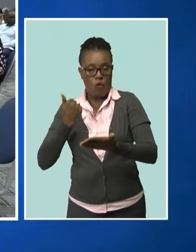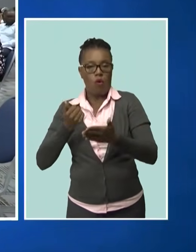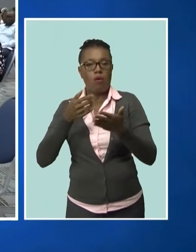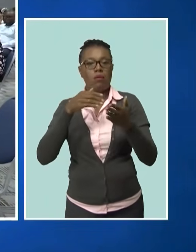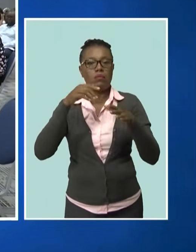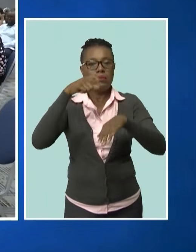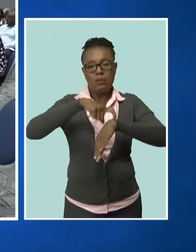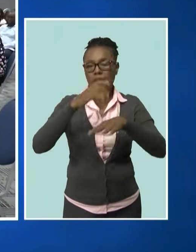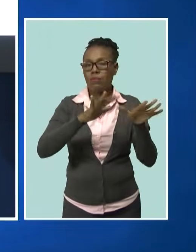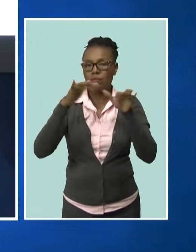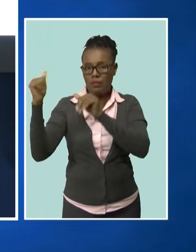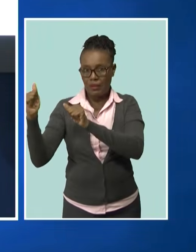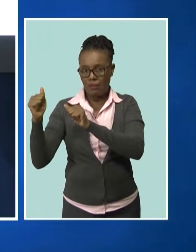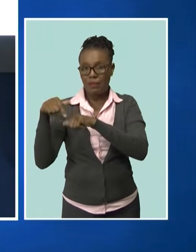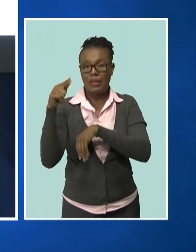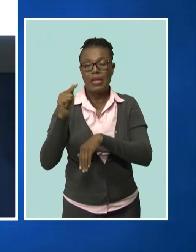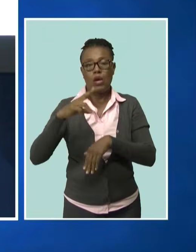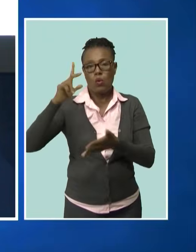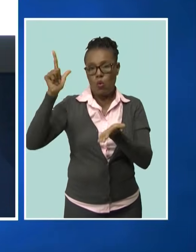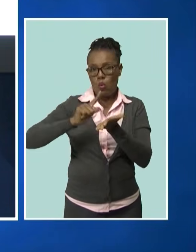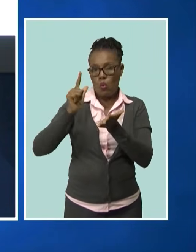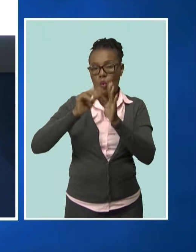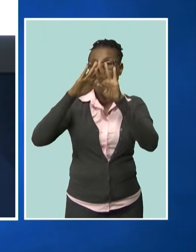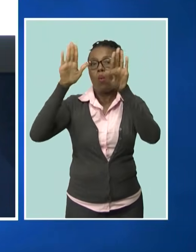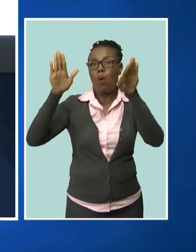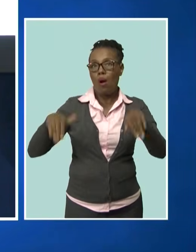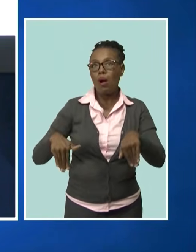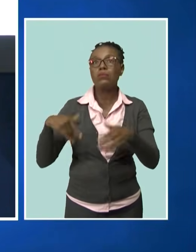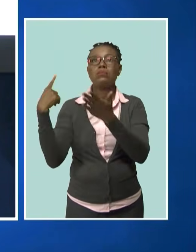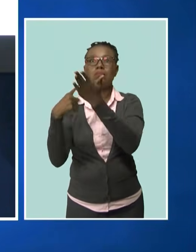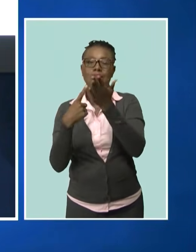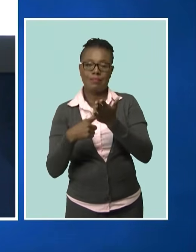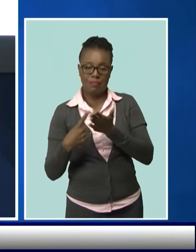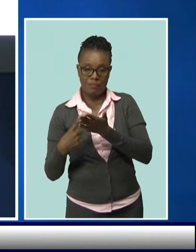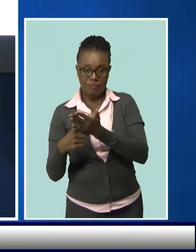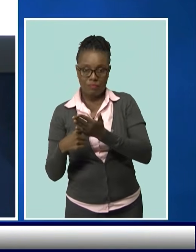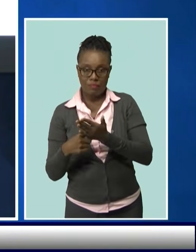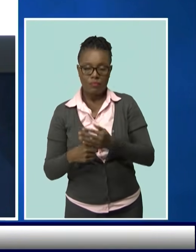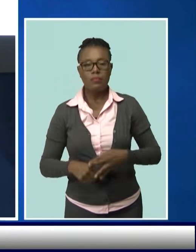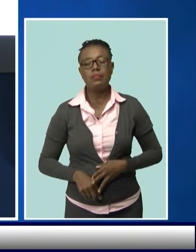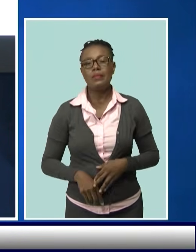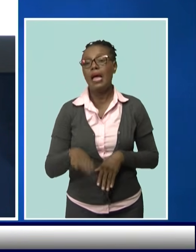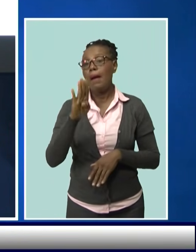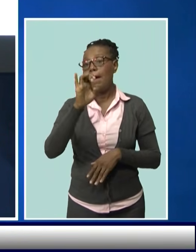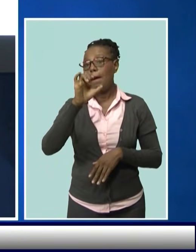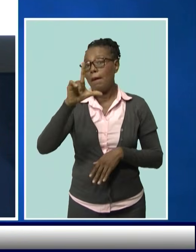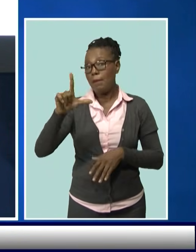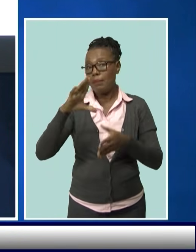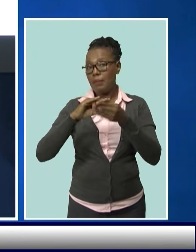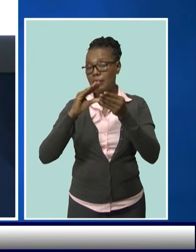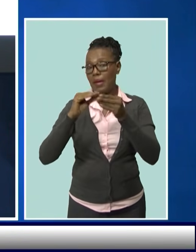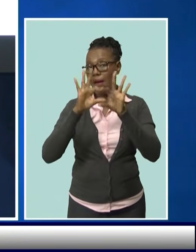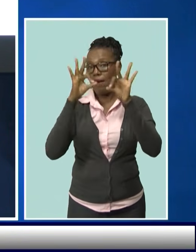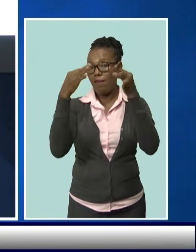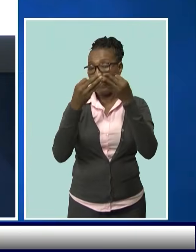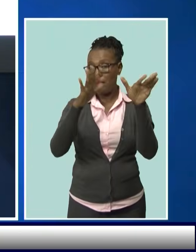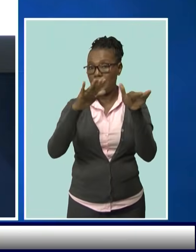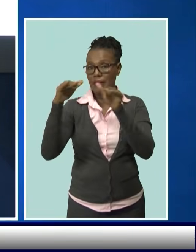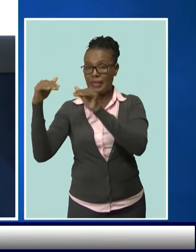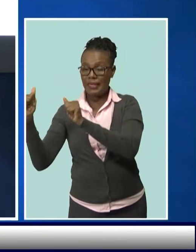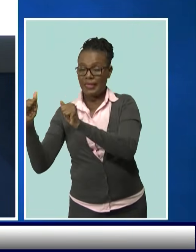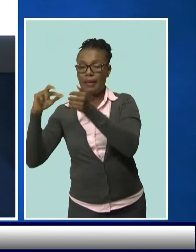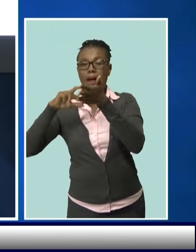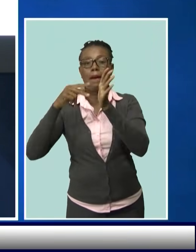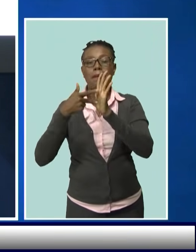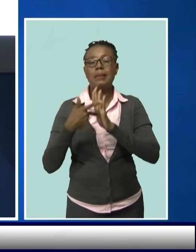way to the Senate. The bill has defined family leave as leave granted under